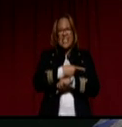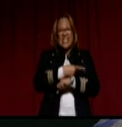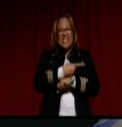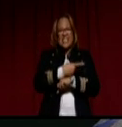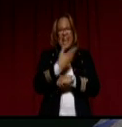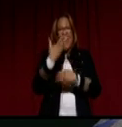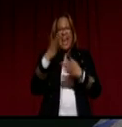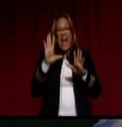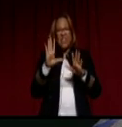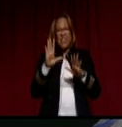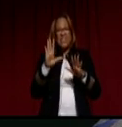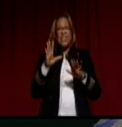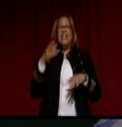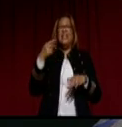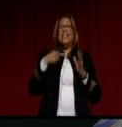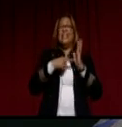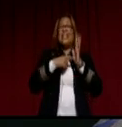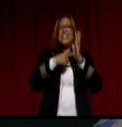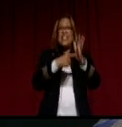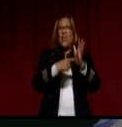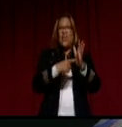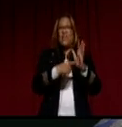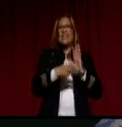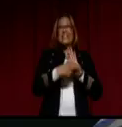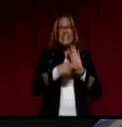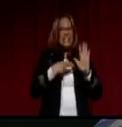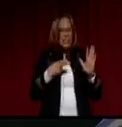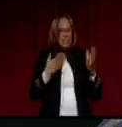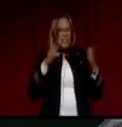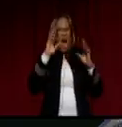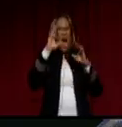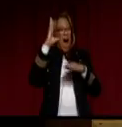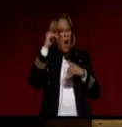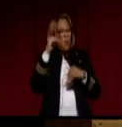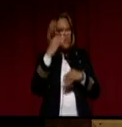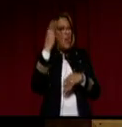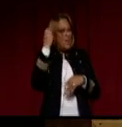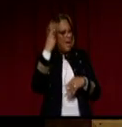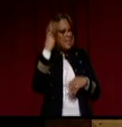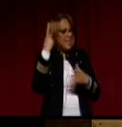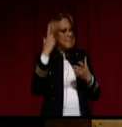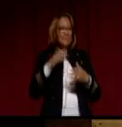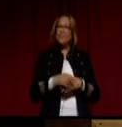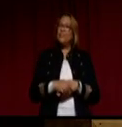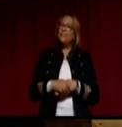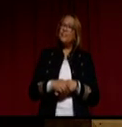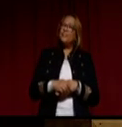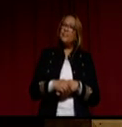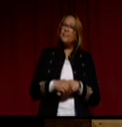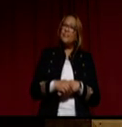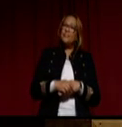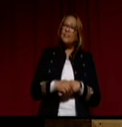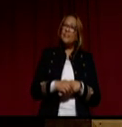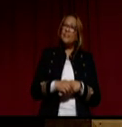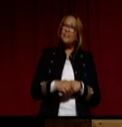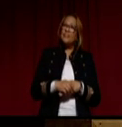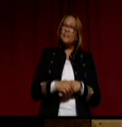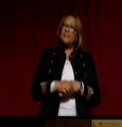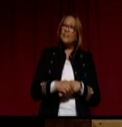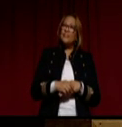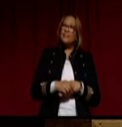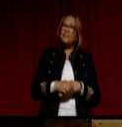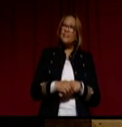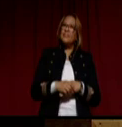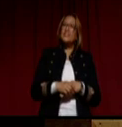days after they're done displaying symptoms? I hope y'all got that. I didn't. But you got it? Go ahead.